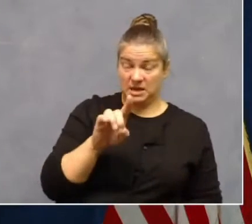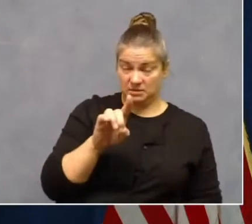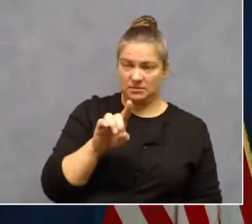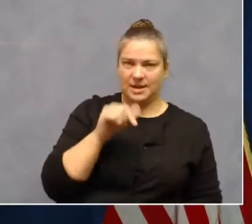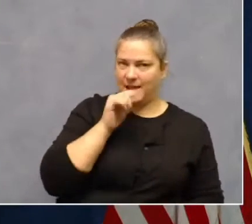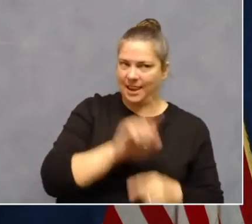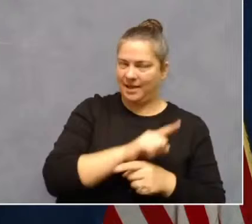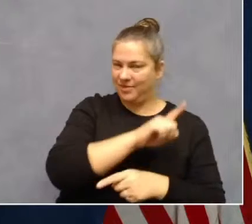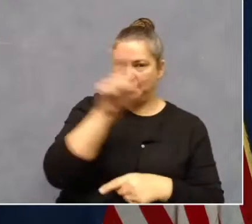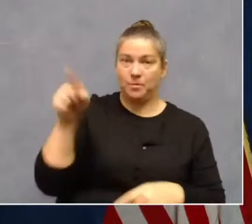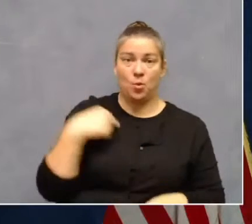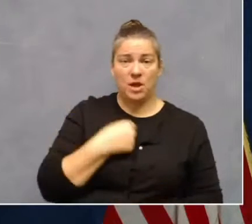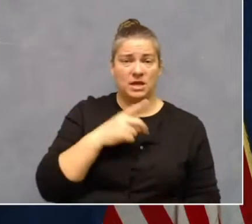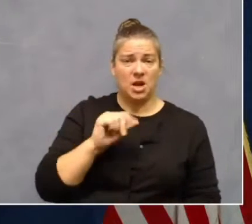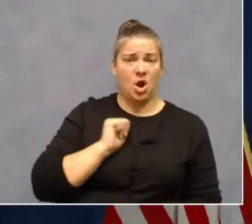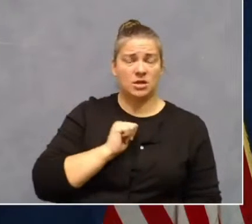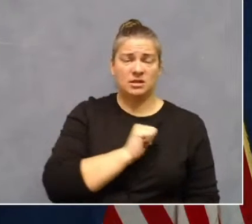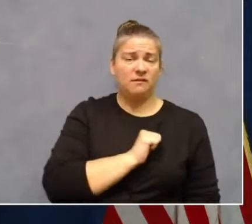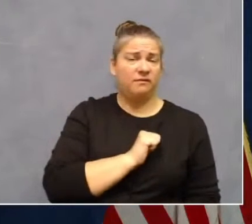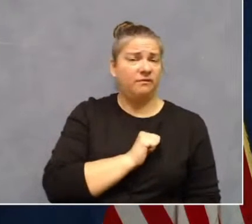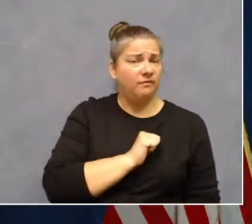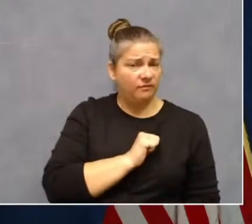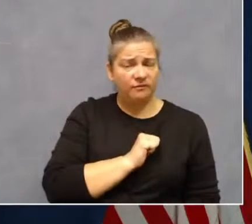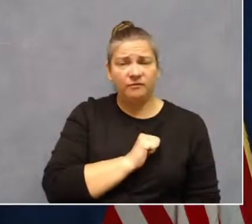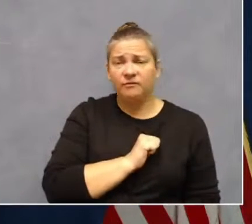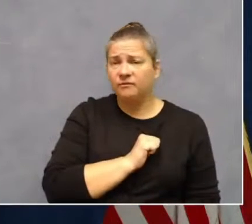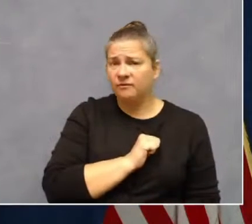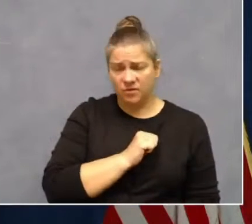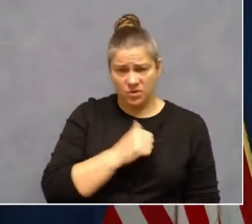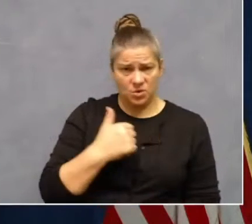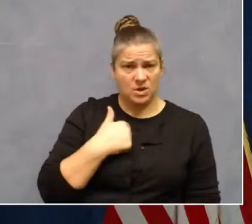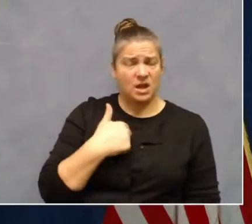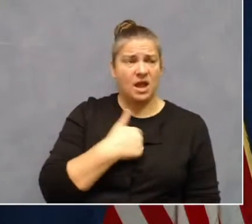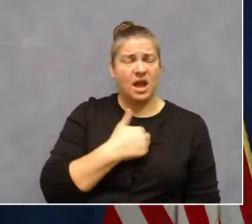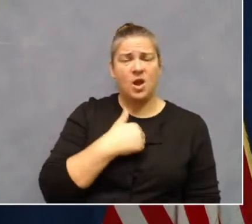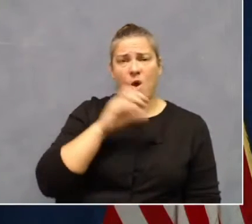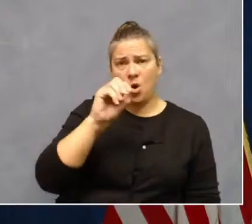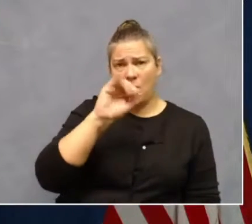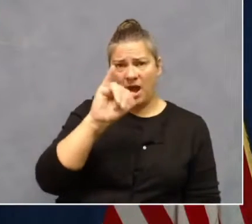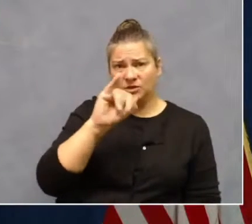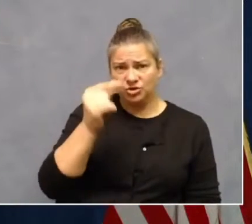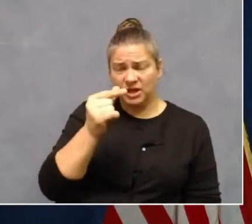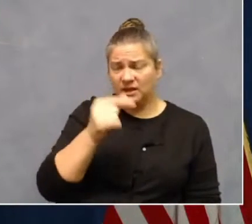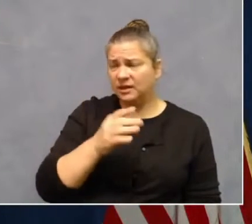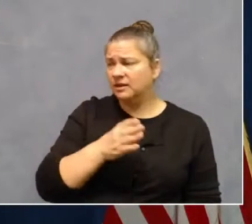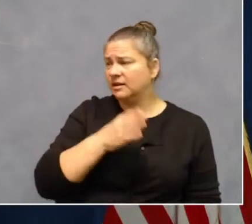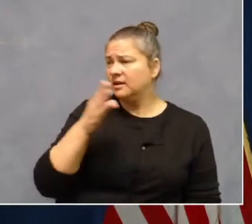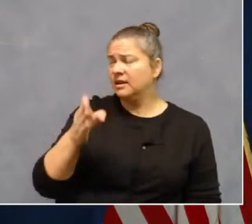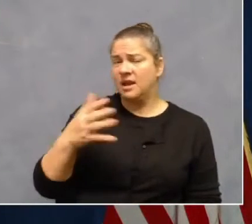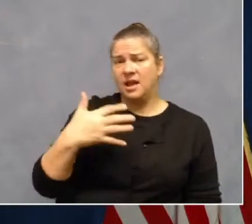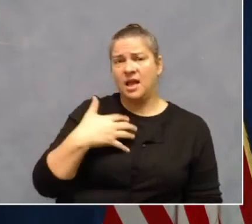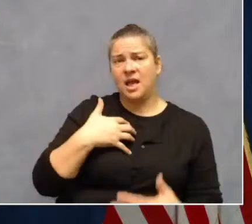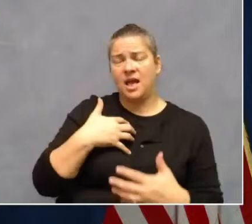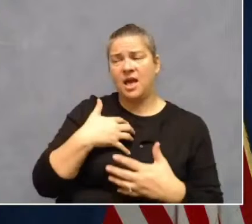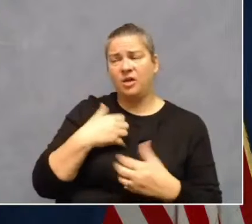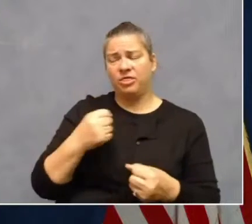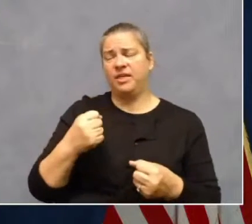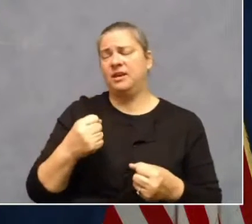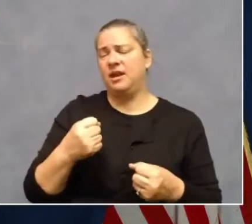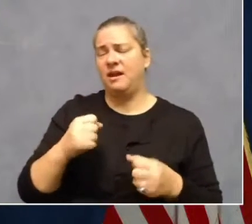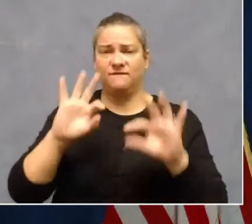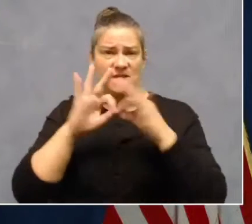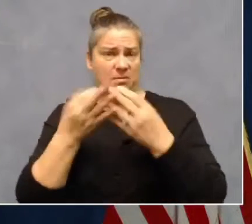ourselves. We had between our OIG in Health and Family